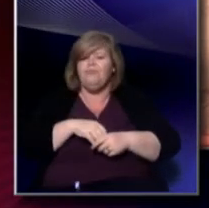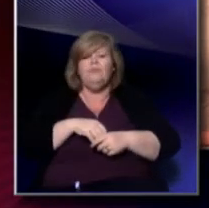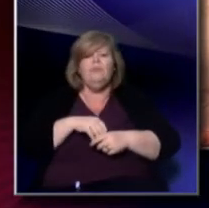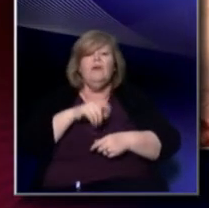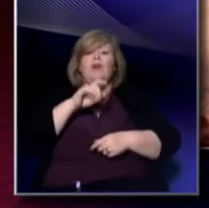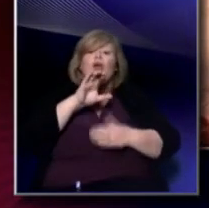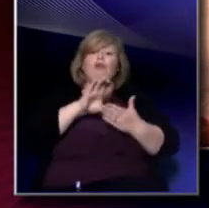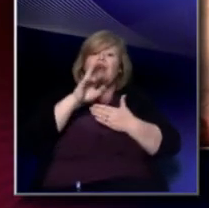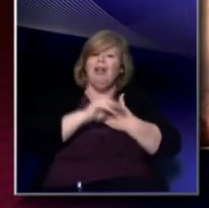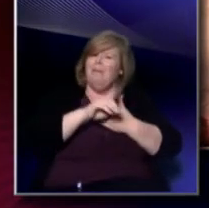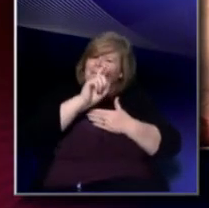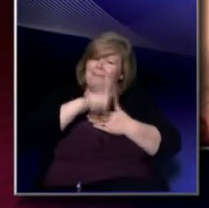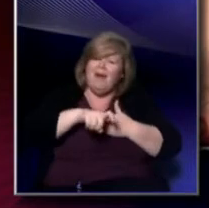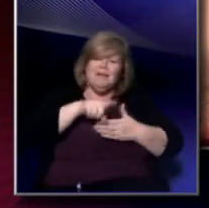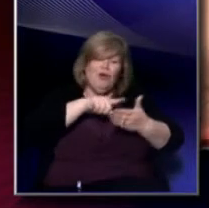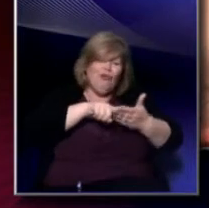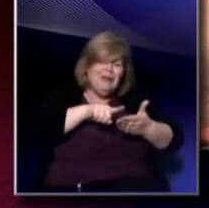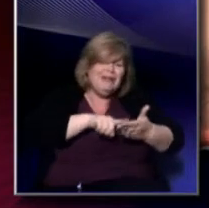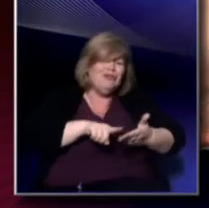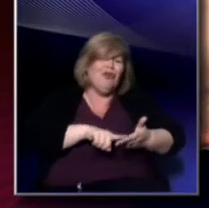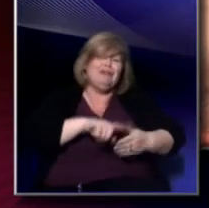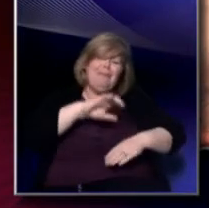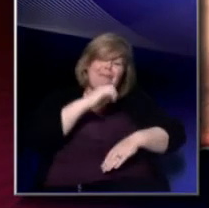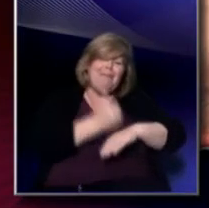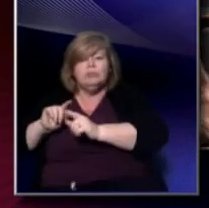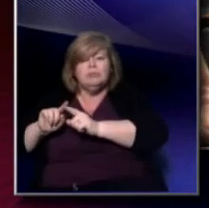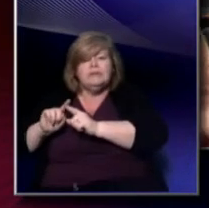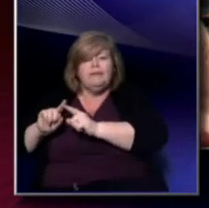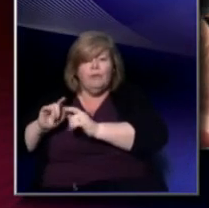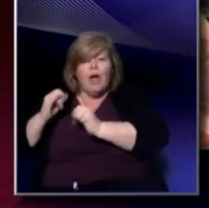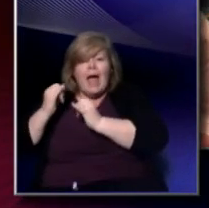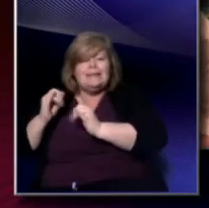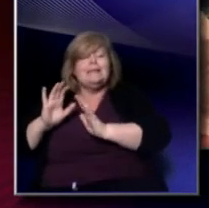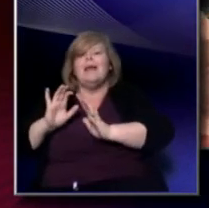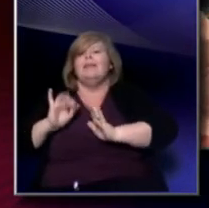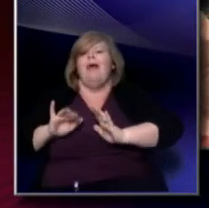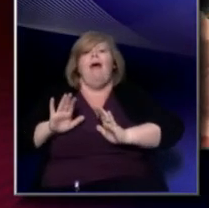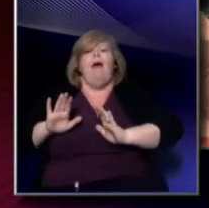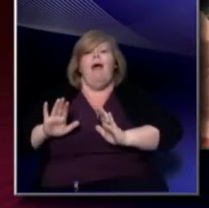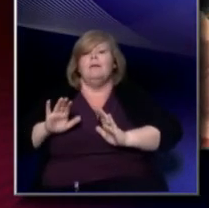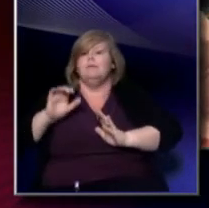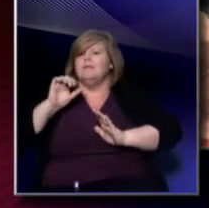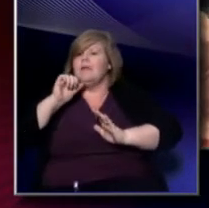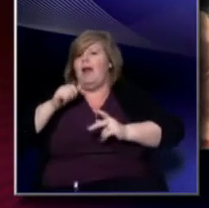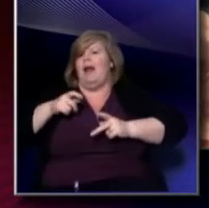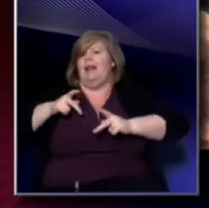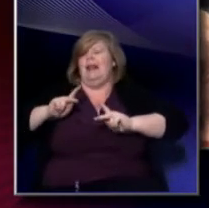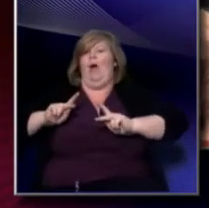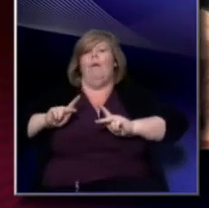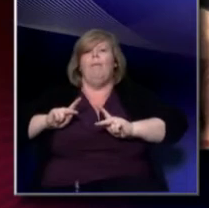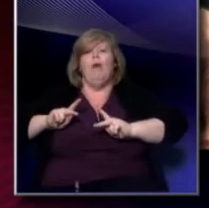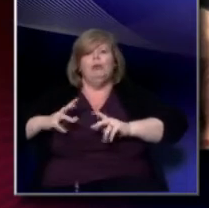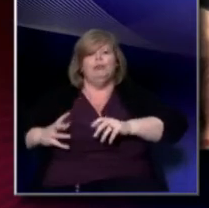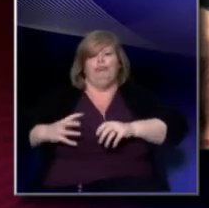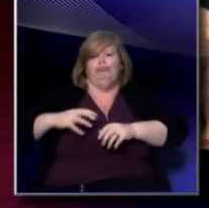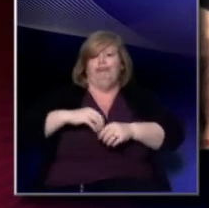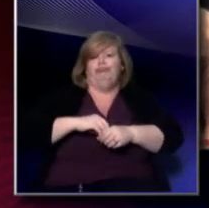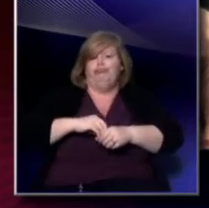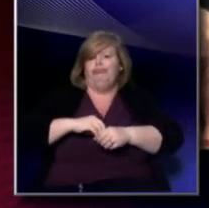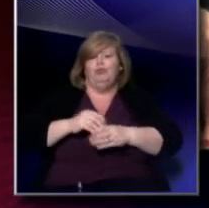research-based proven curriculum. And so when you, that's not something that is an allowable cost